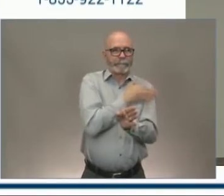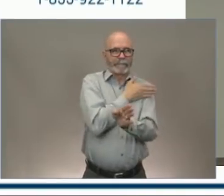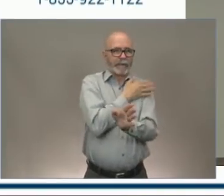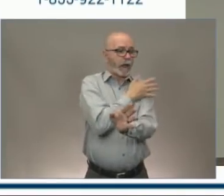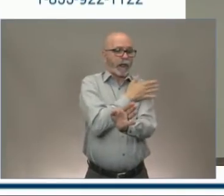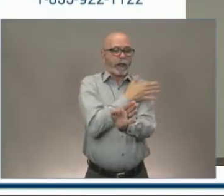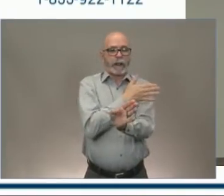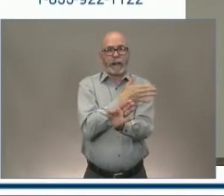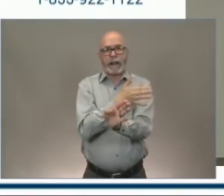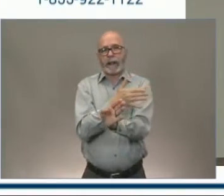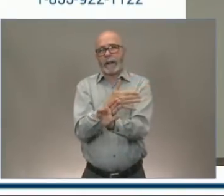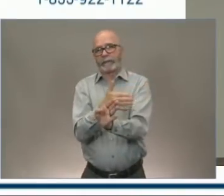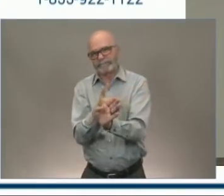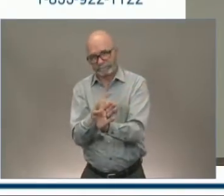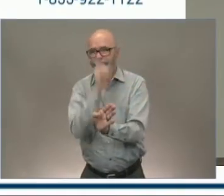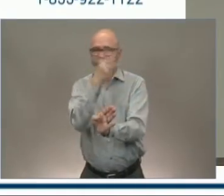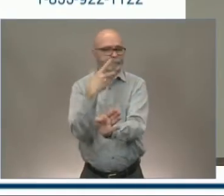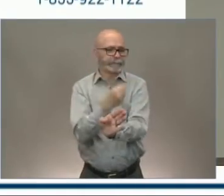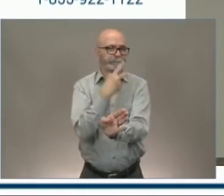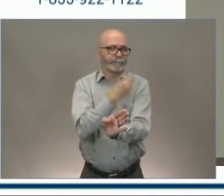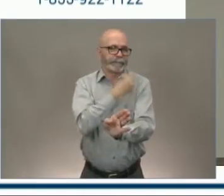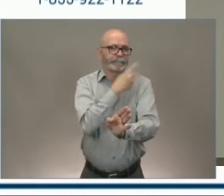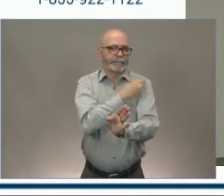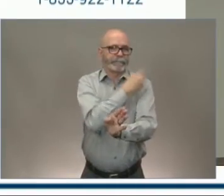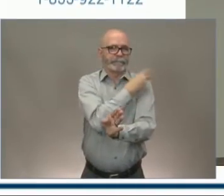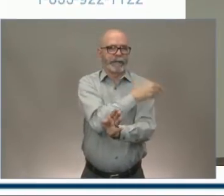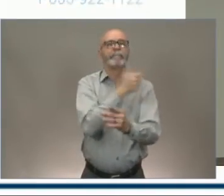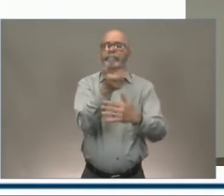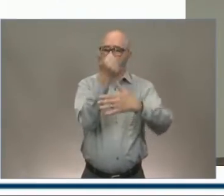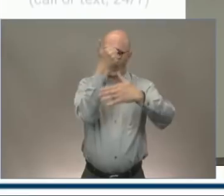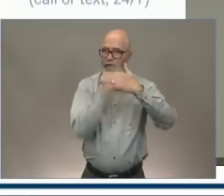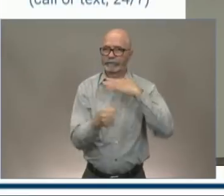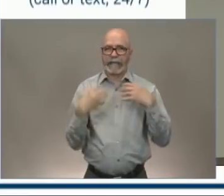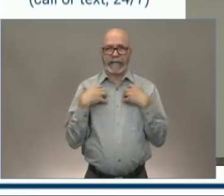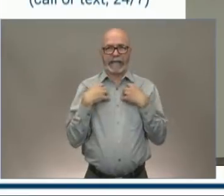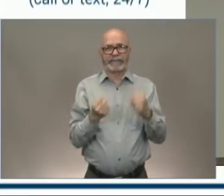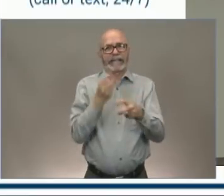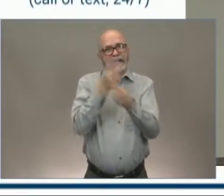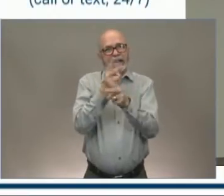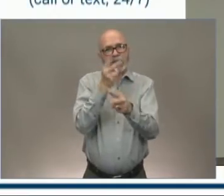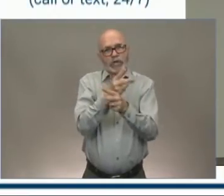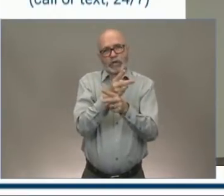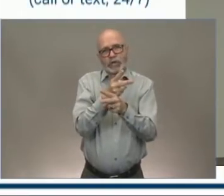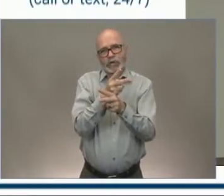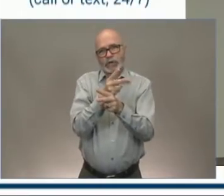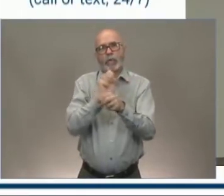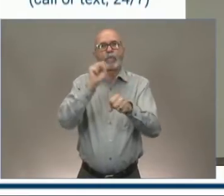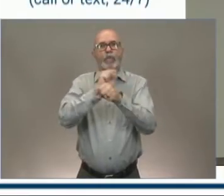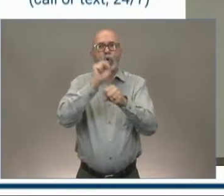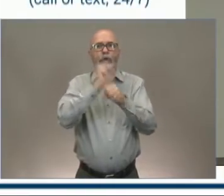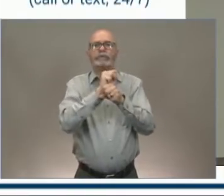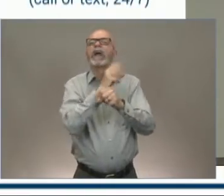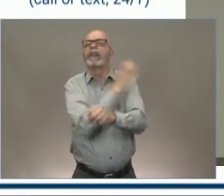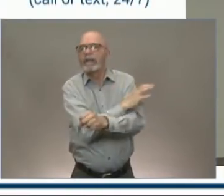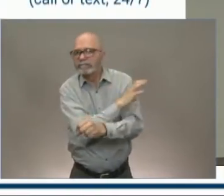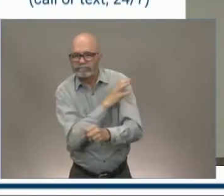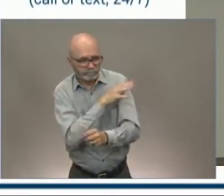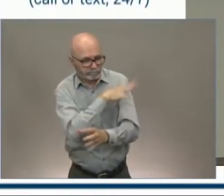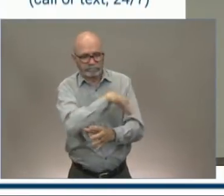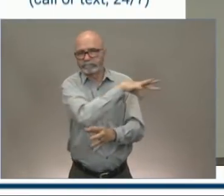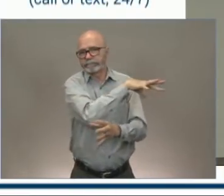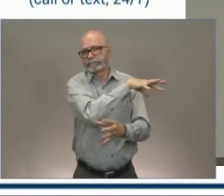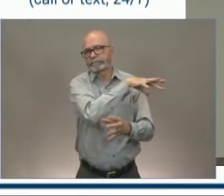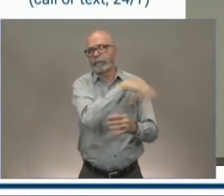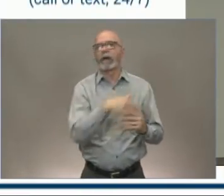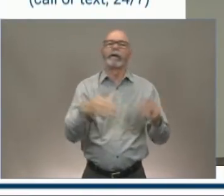be immunized through our healthcare worker clinics, which are in our hospital facilities. These include doctors,